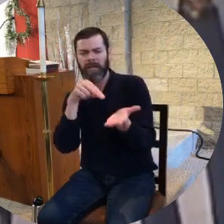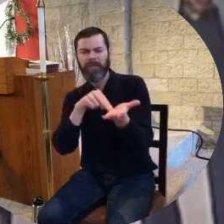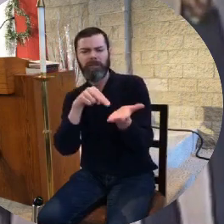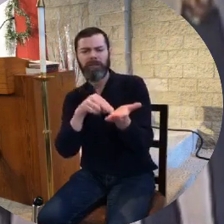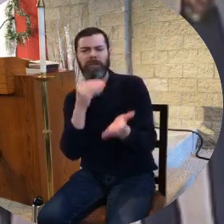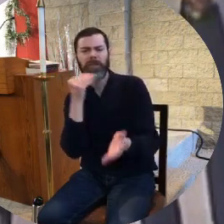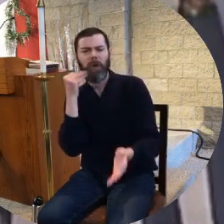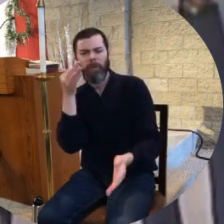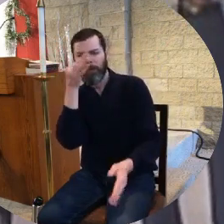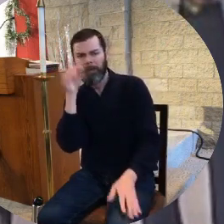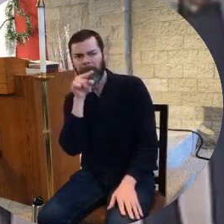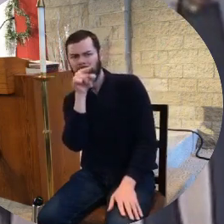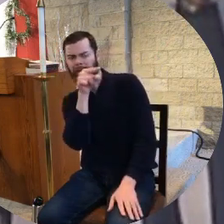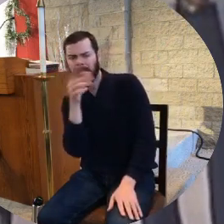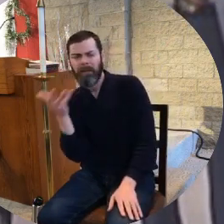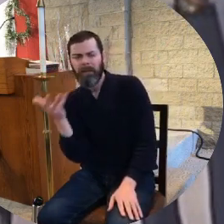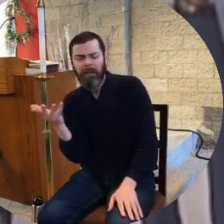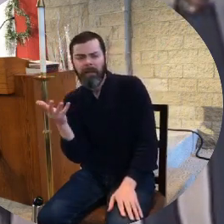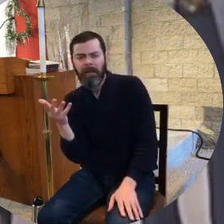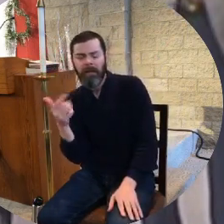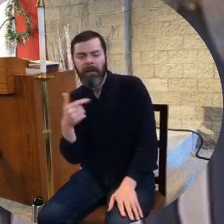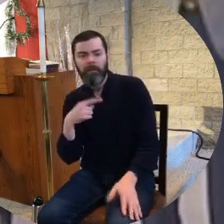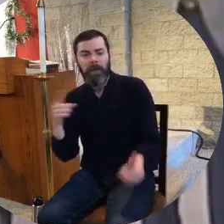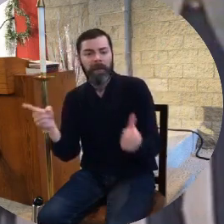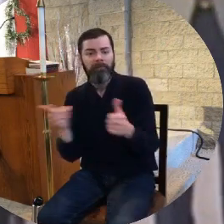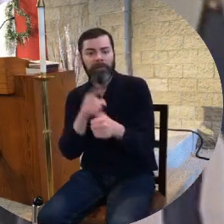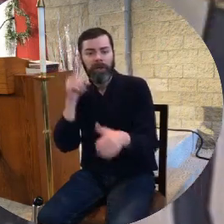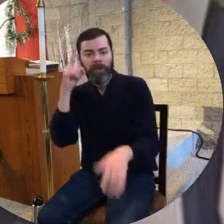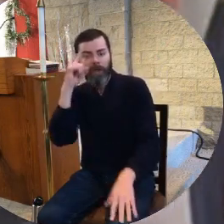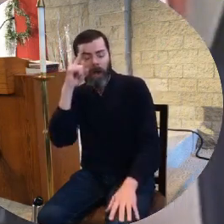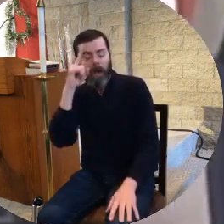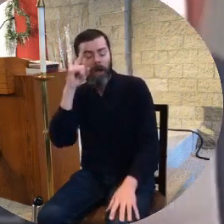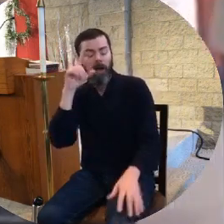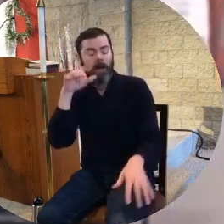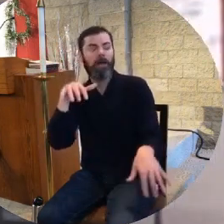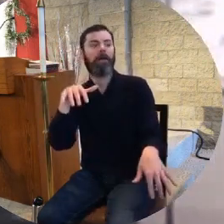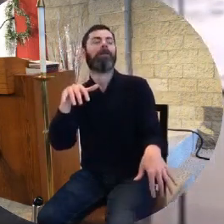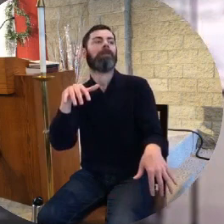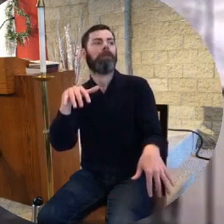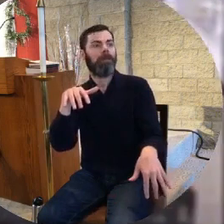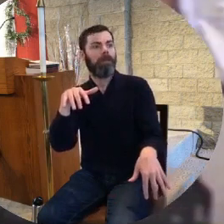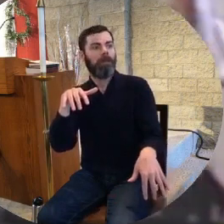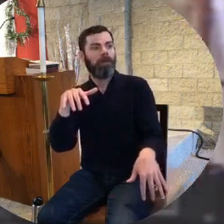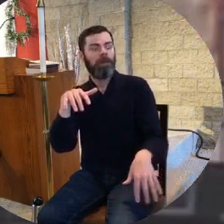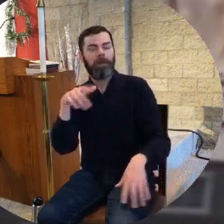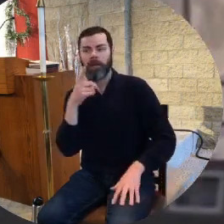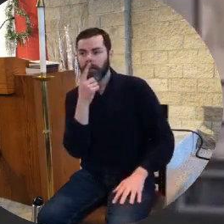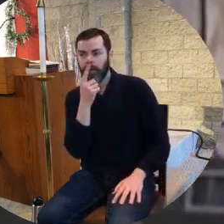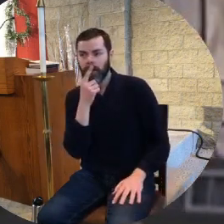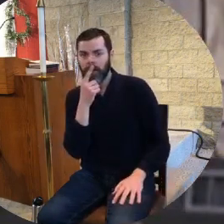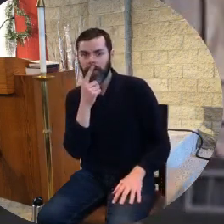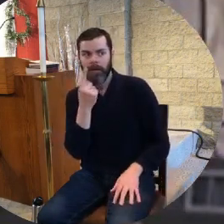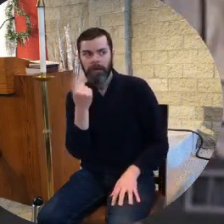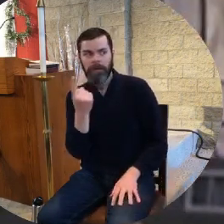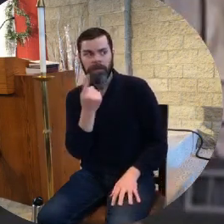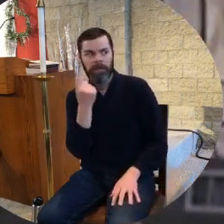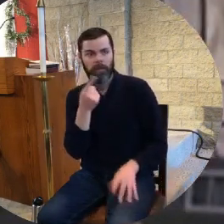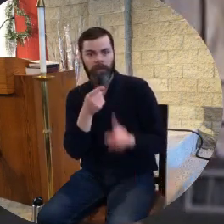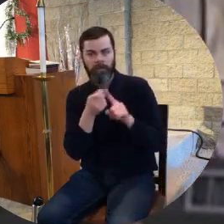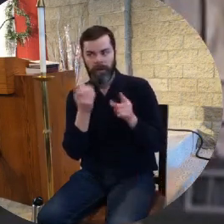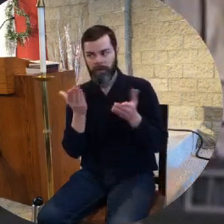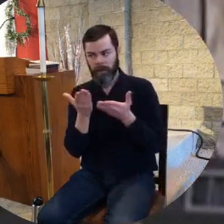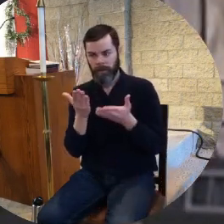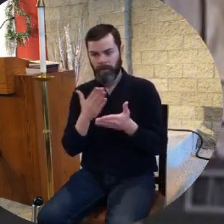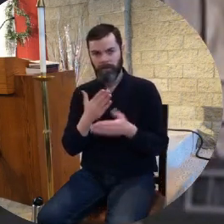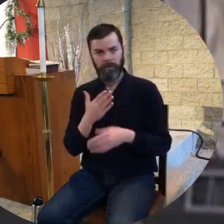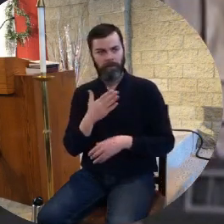My first thought was, oh my goodness, and I thought of the people from this beloved congregation that was at Covenant Village. And my mind went right